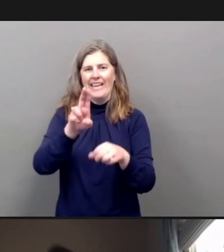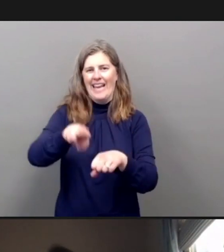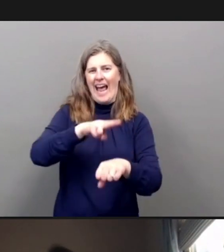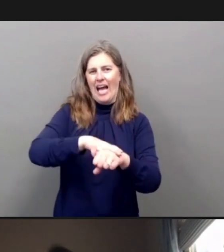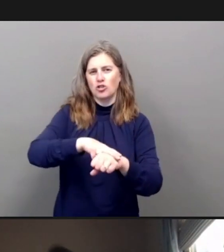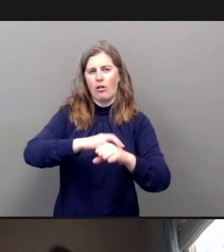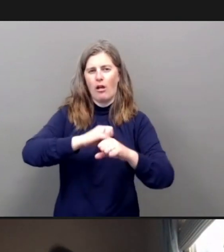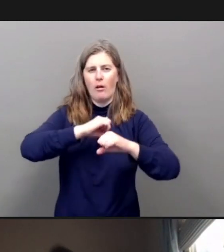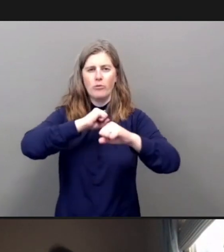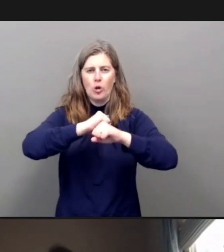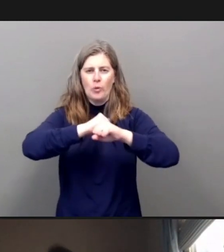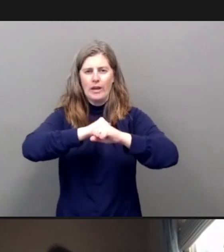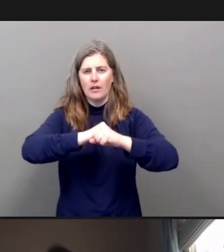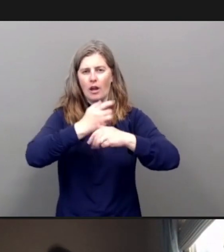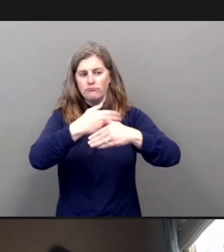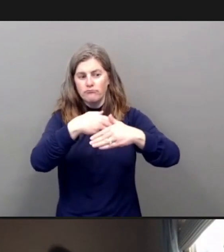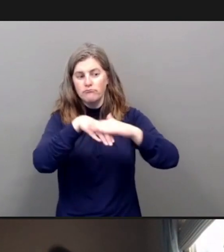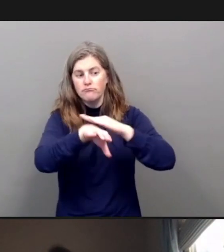into something, which,